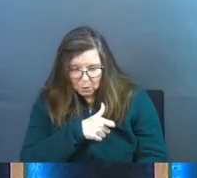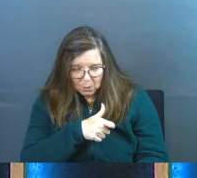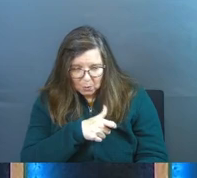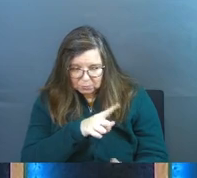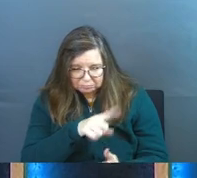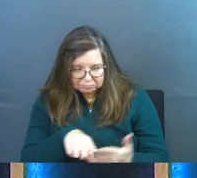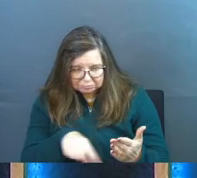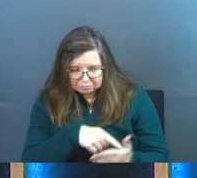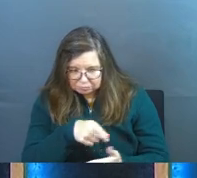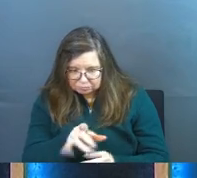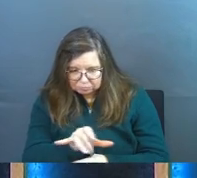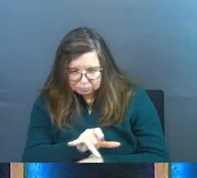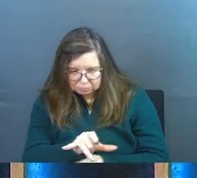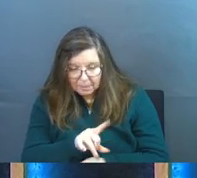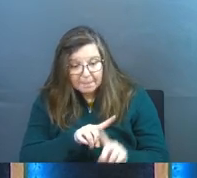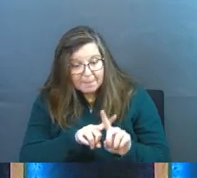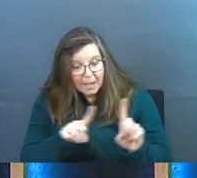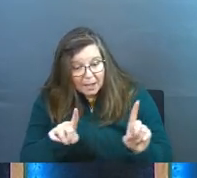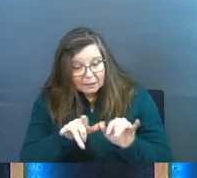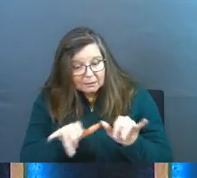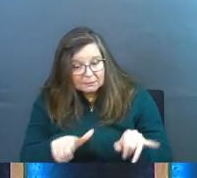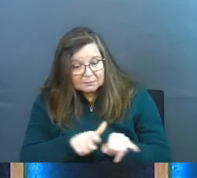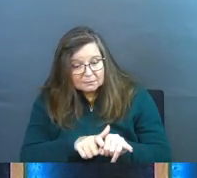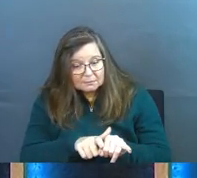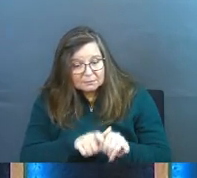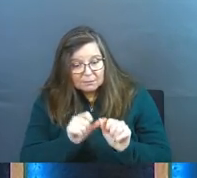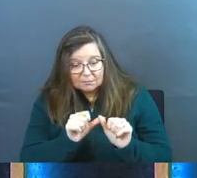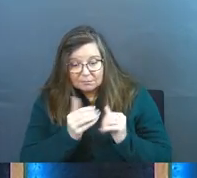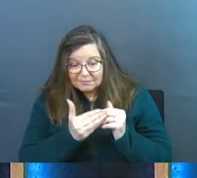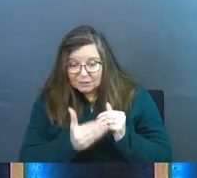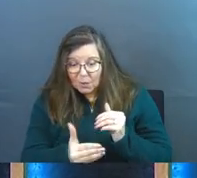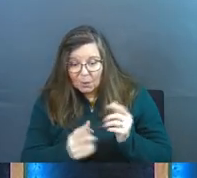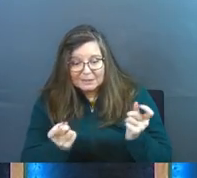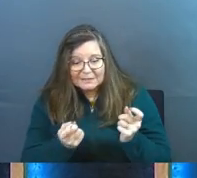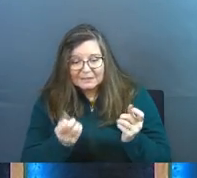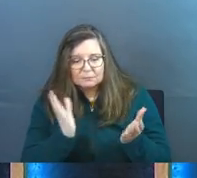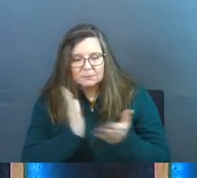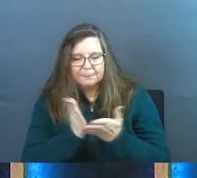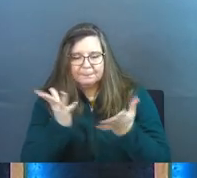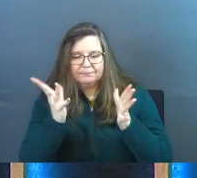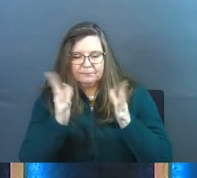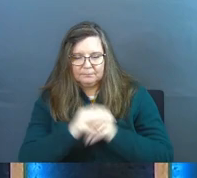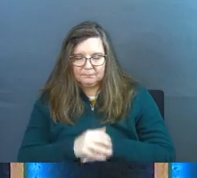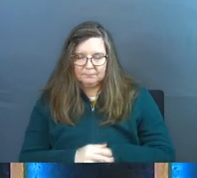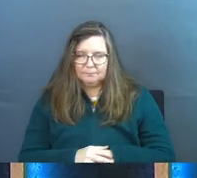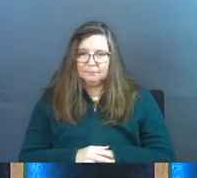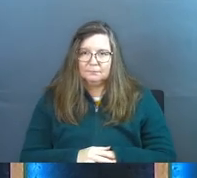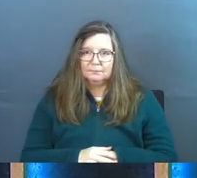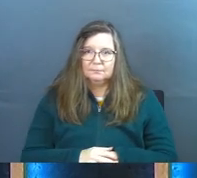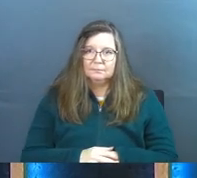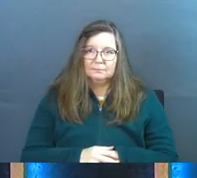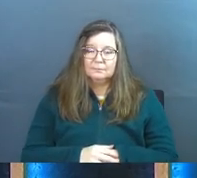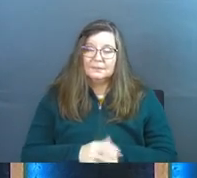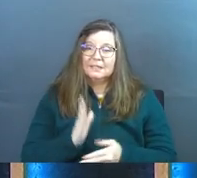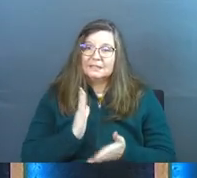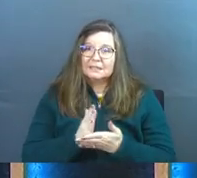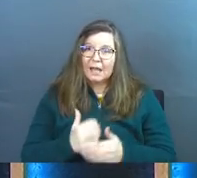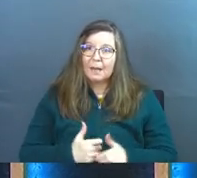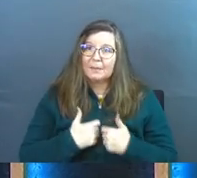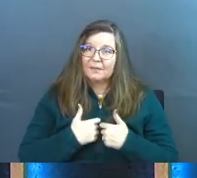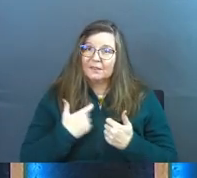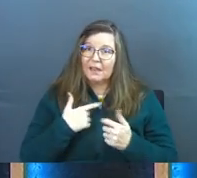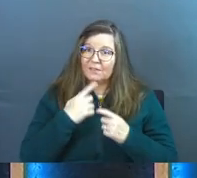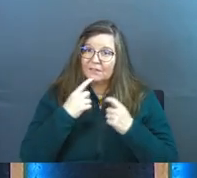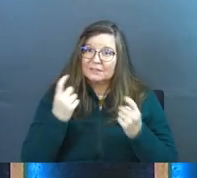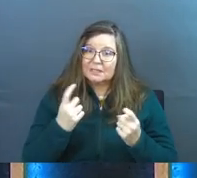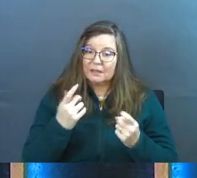you. He says, but go and sin no more. Go and stop living this life